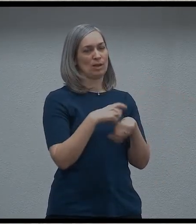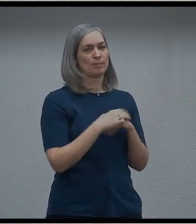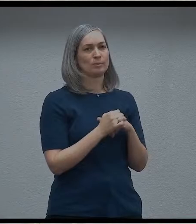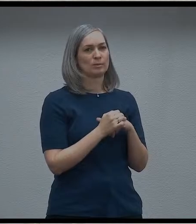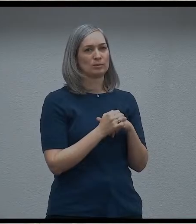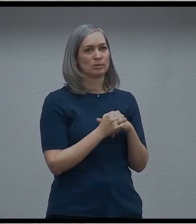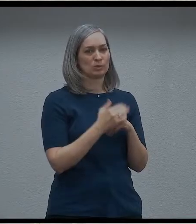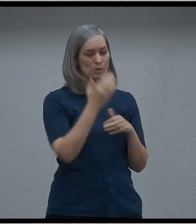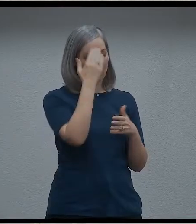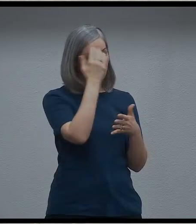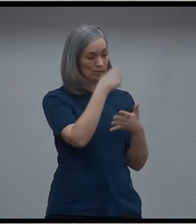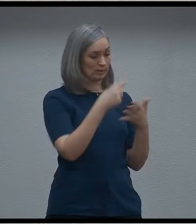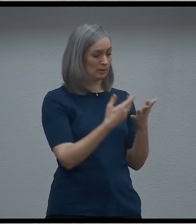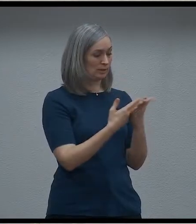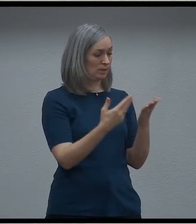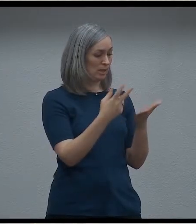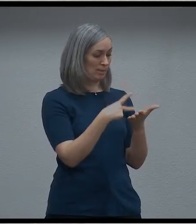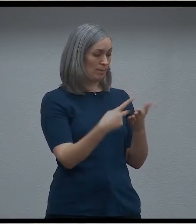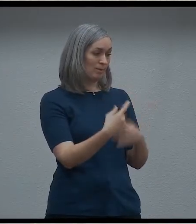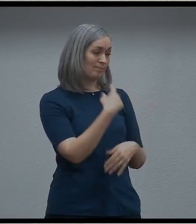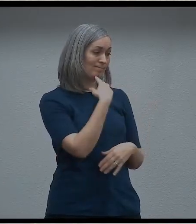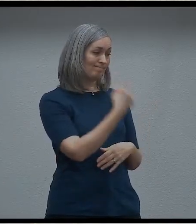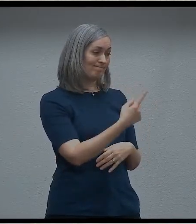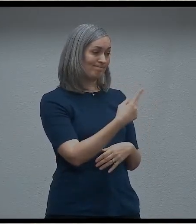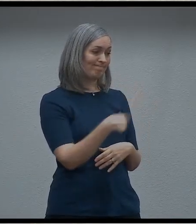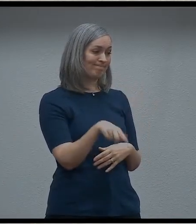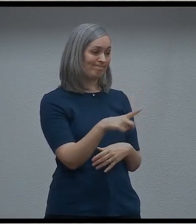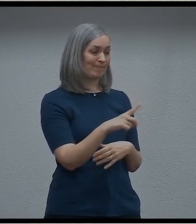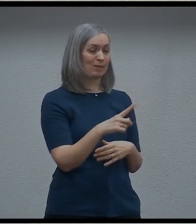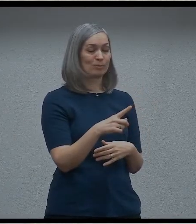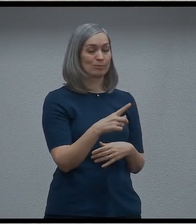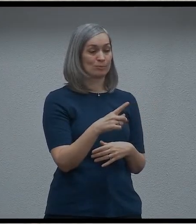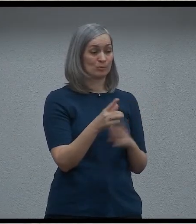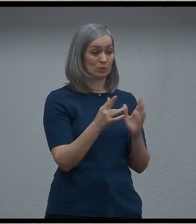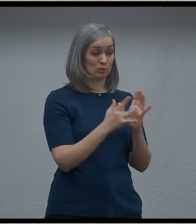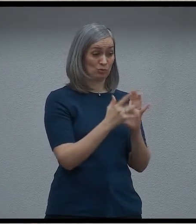Knowing these things, Paul tells them that these Christians,